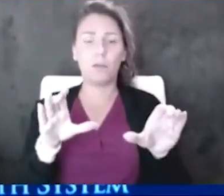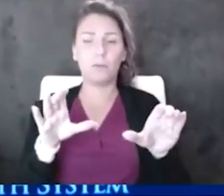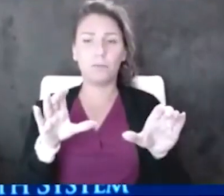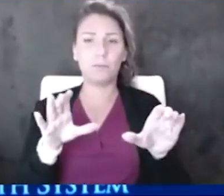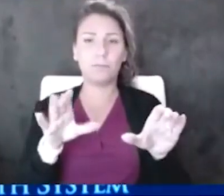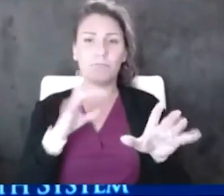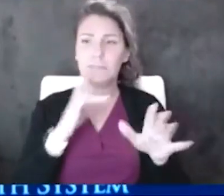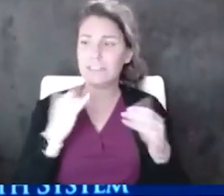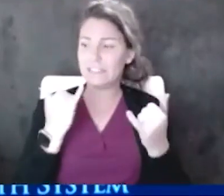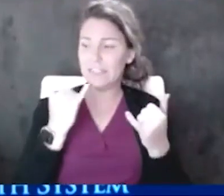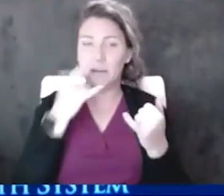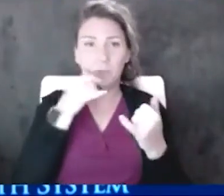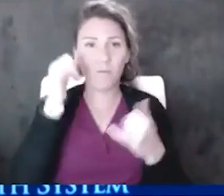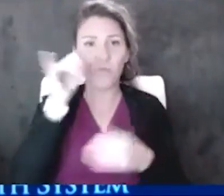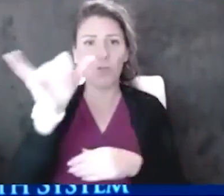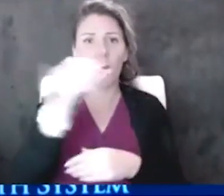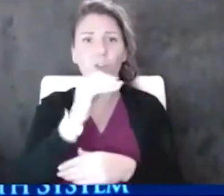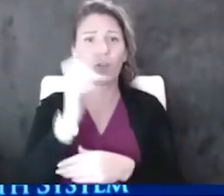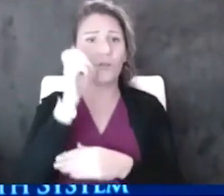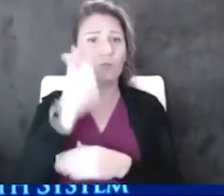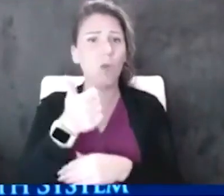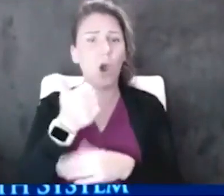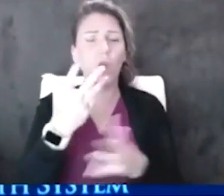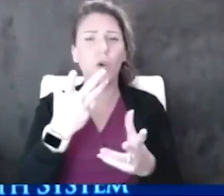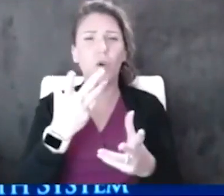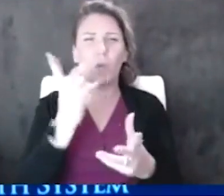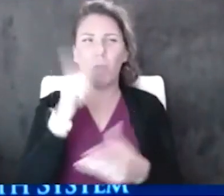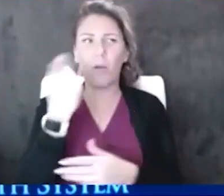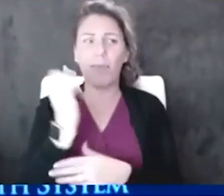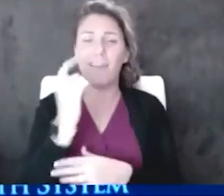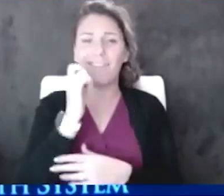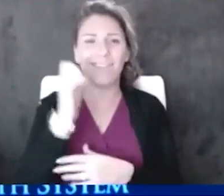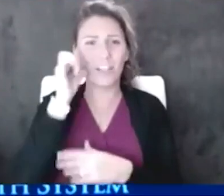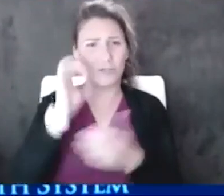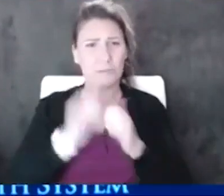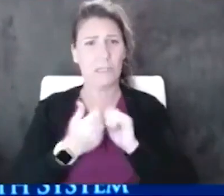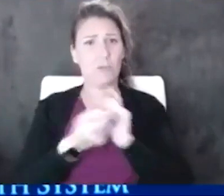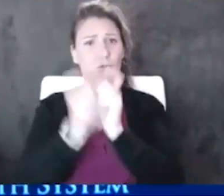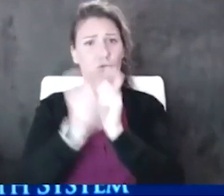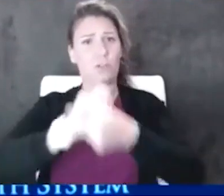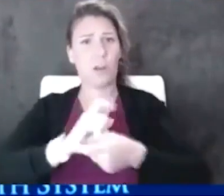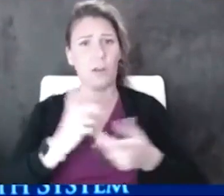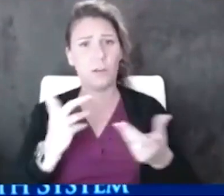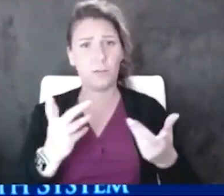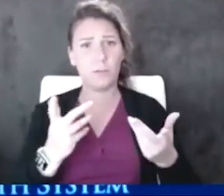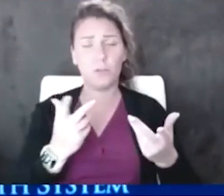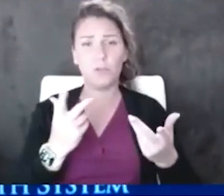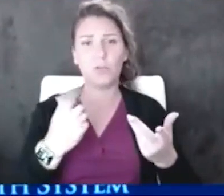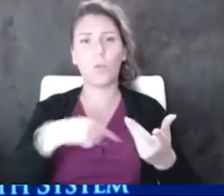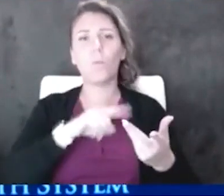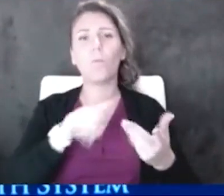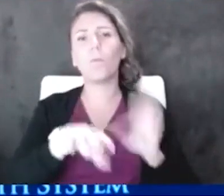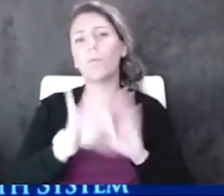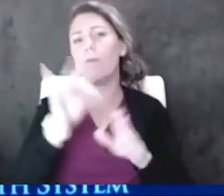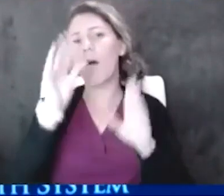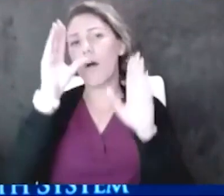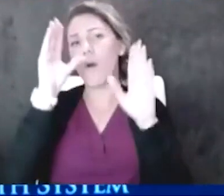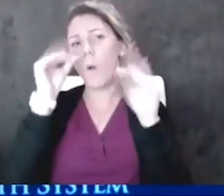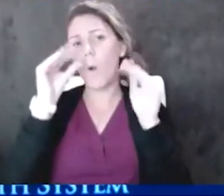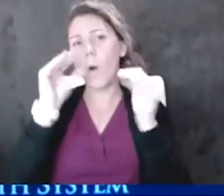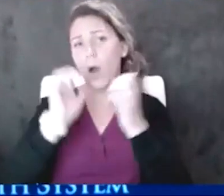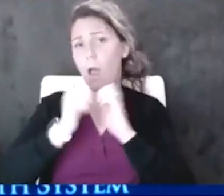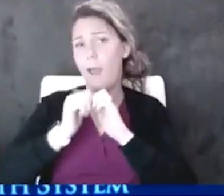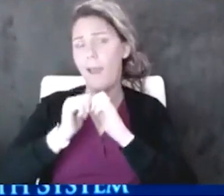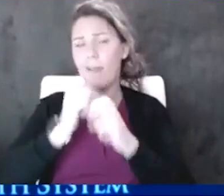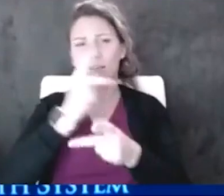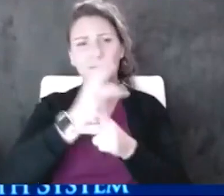don't want tomorrow to look like yesterday. So how do you change that? And the answer is we find hope in trying to take care of each other. That's always where